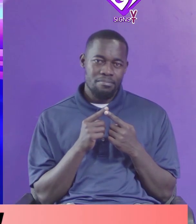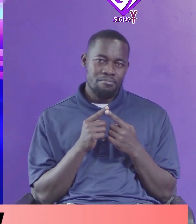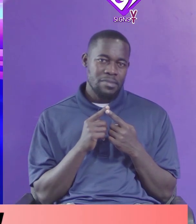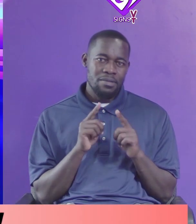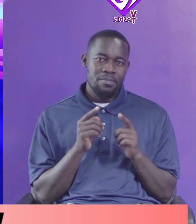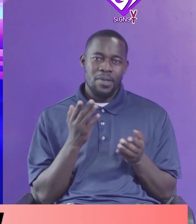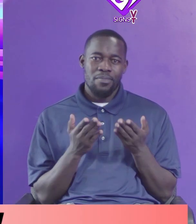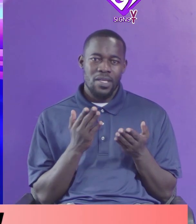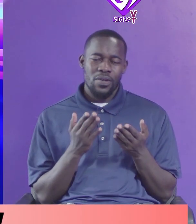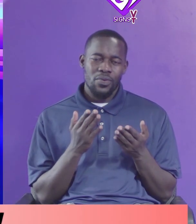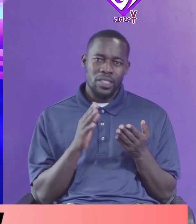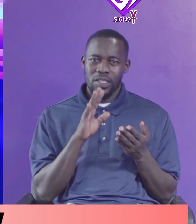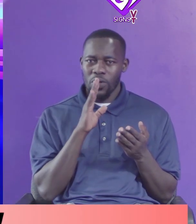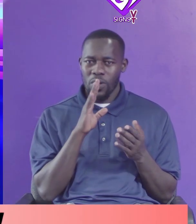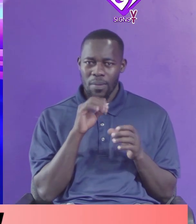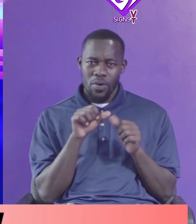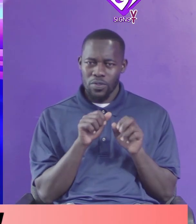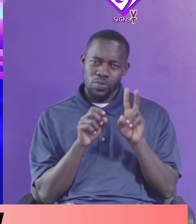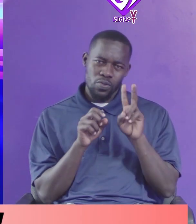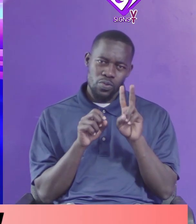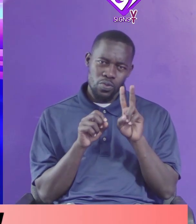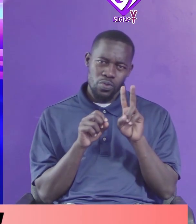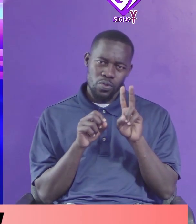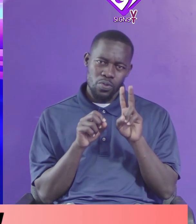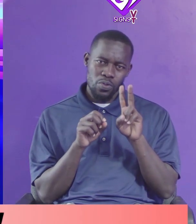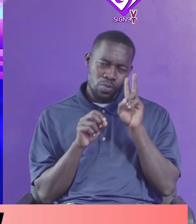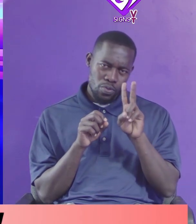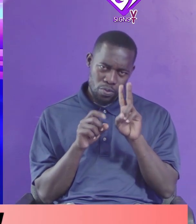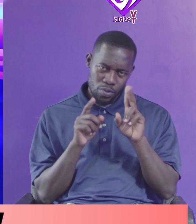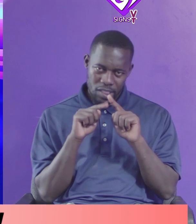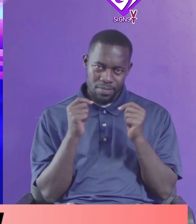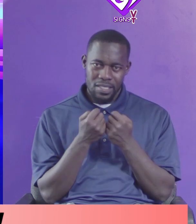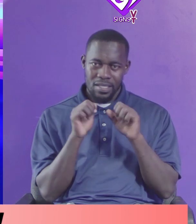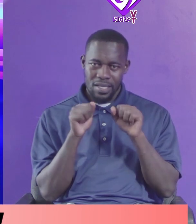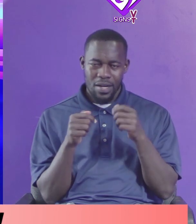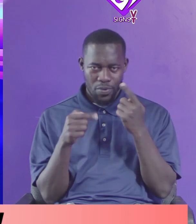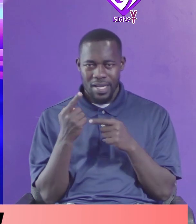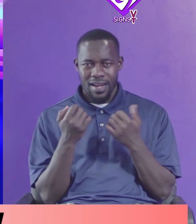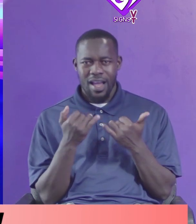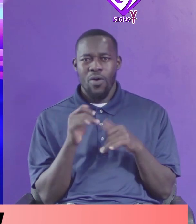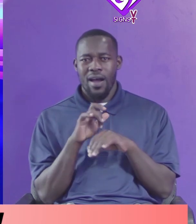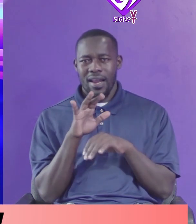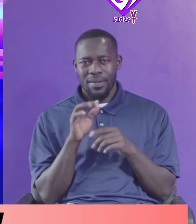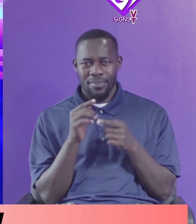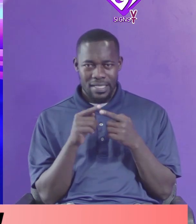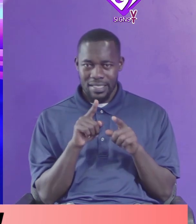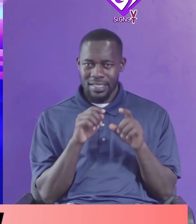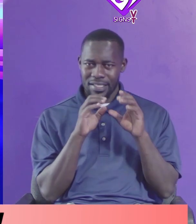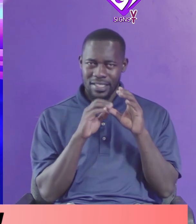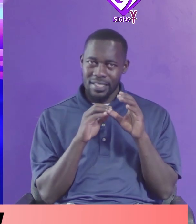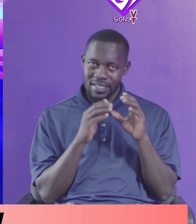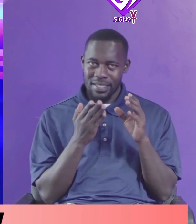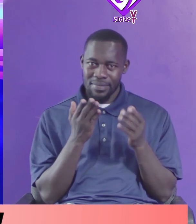talking about a two clubs going for the Premiership. Could be a little bit early, but Right. Chelsea winning this could kind of change